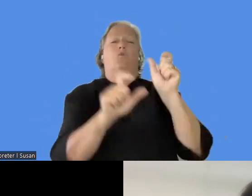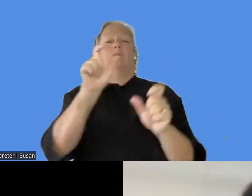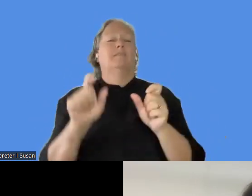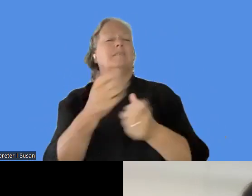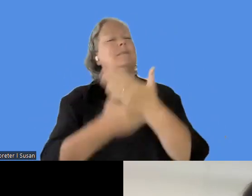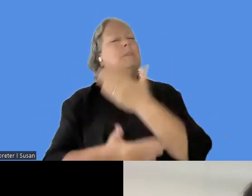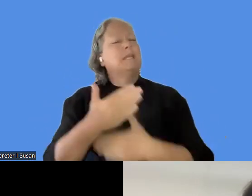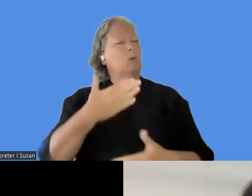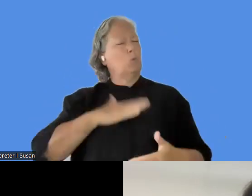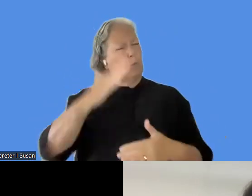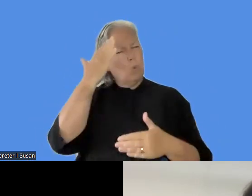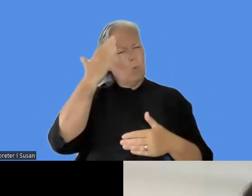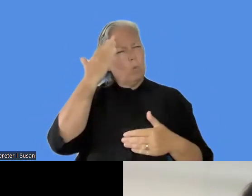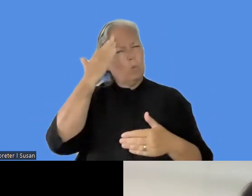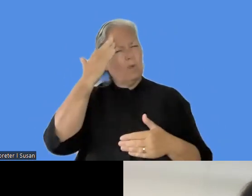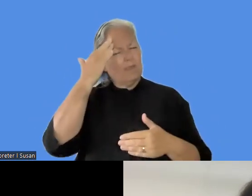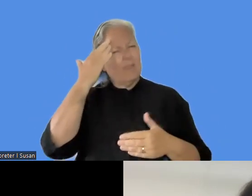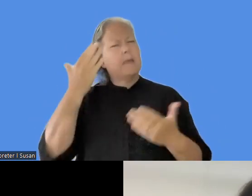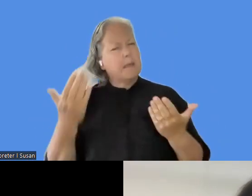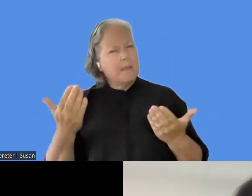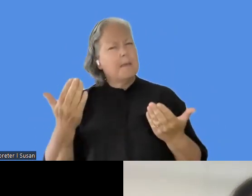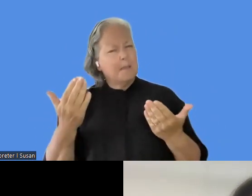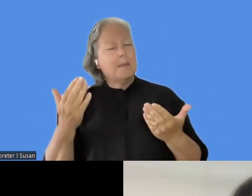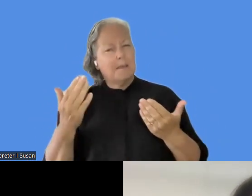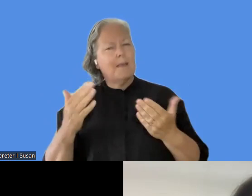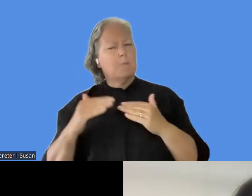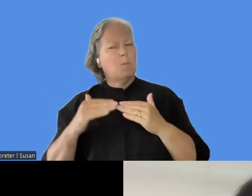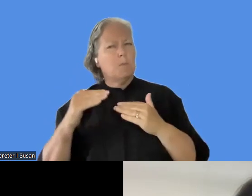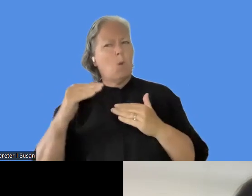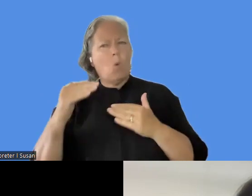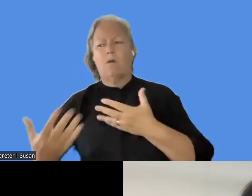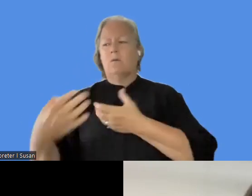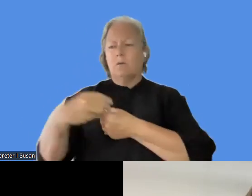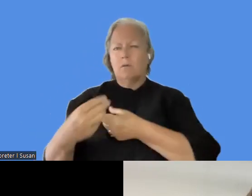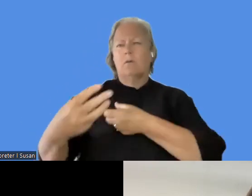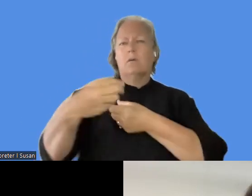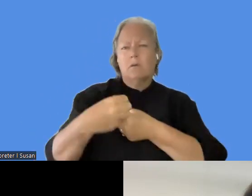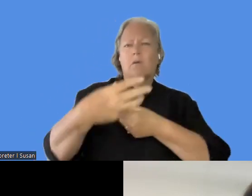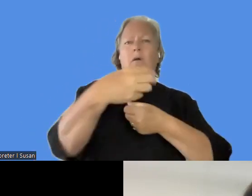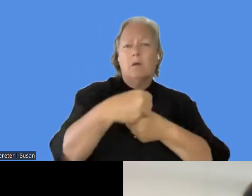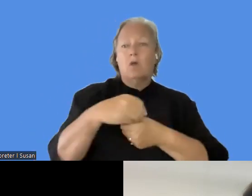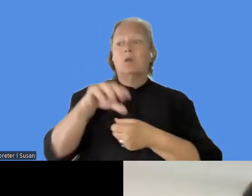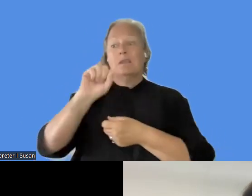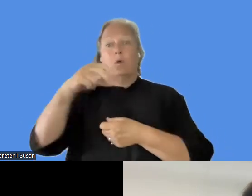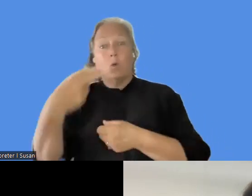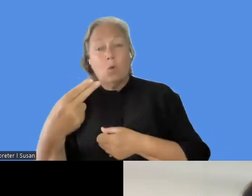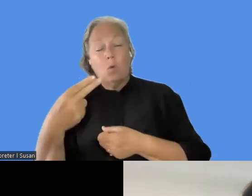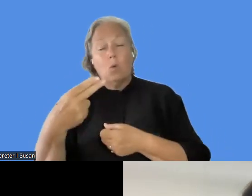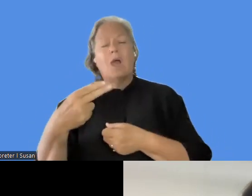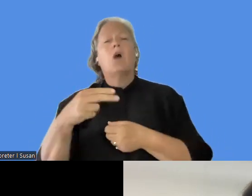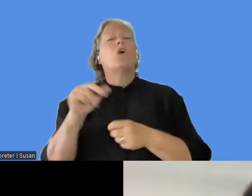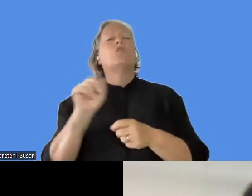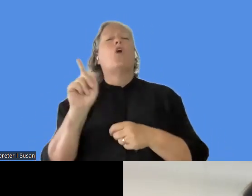and increasing involvement of major and various stakeholders other than the national statistical offices in the